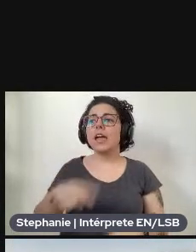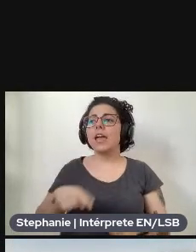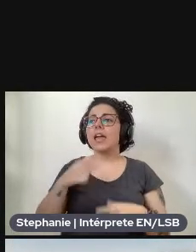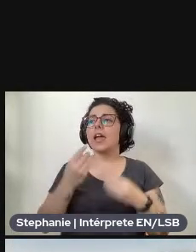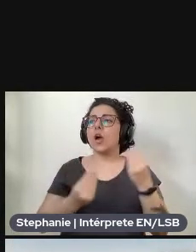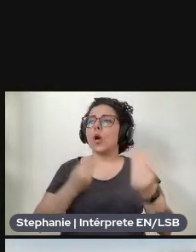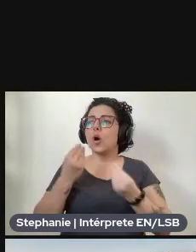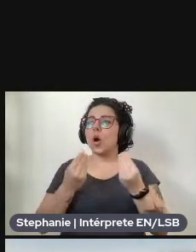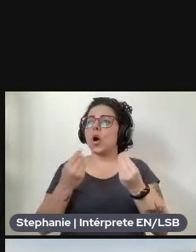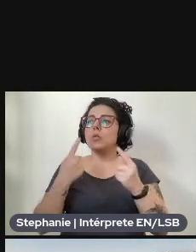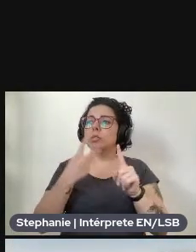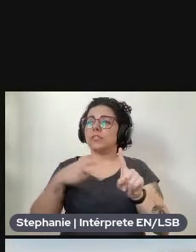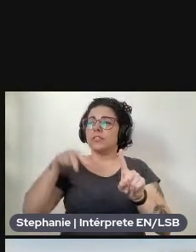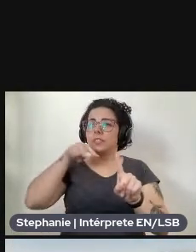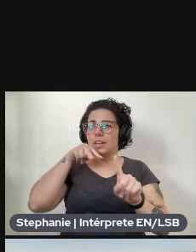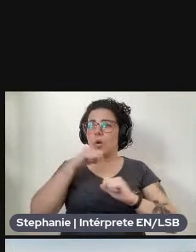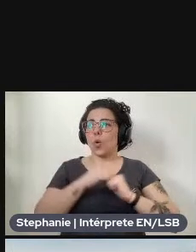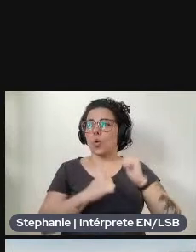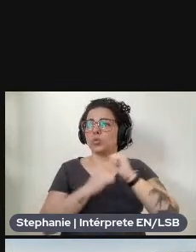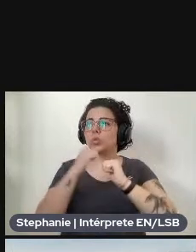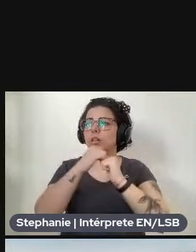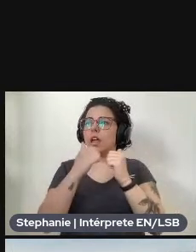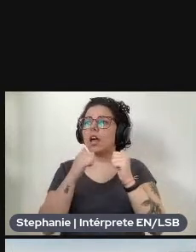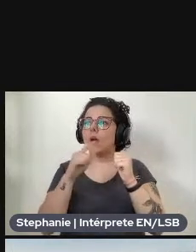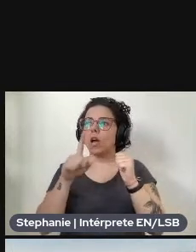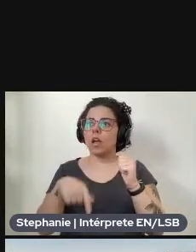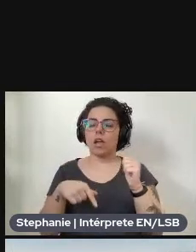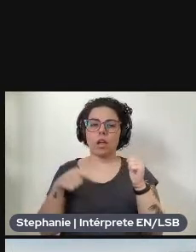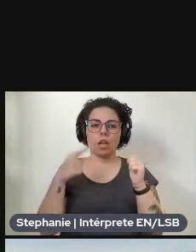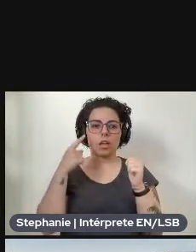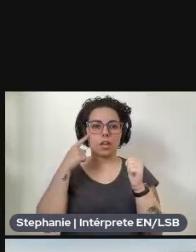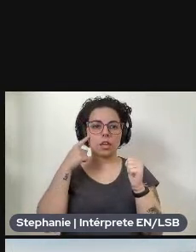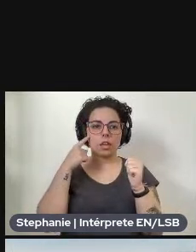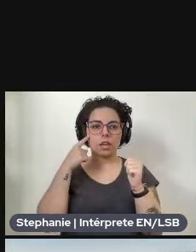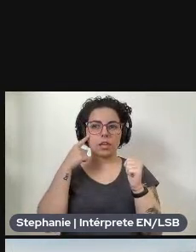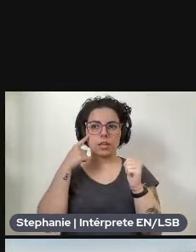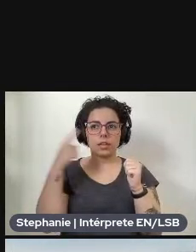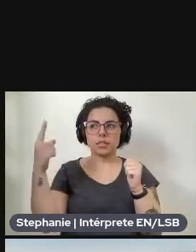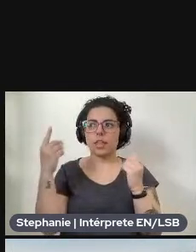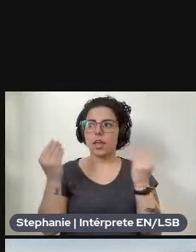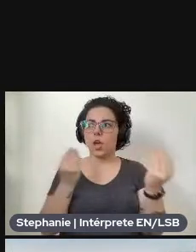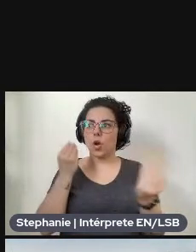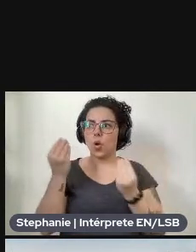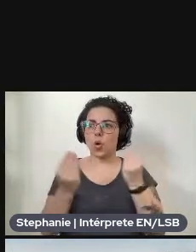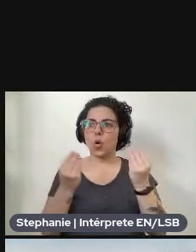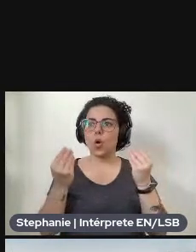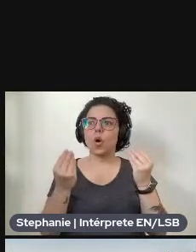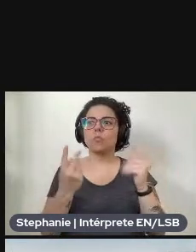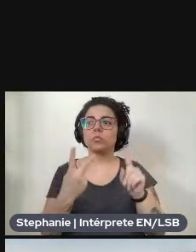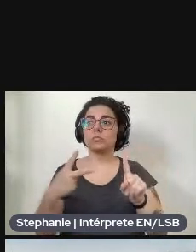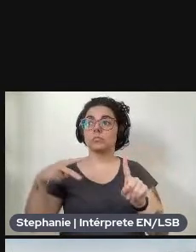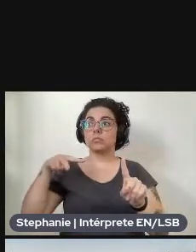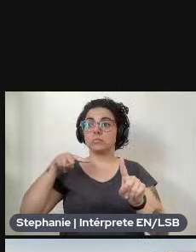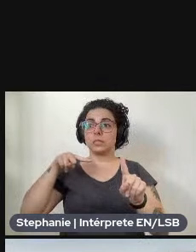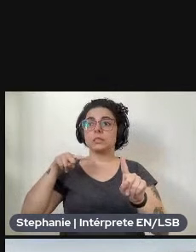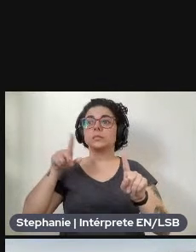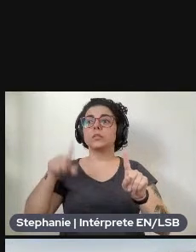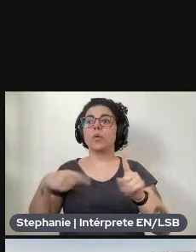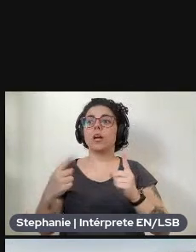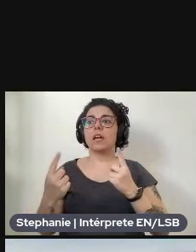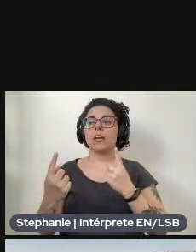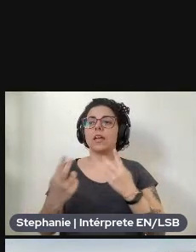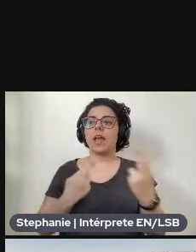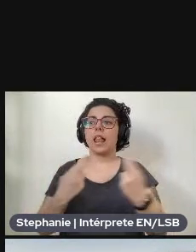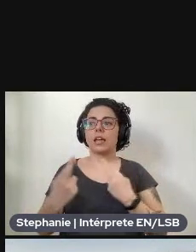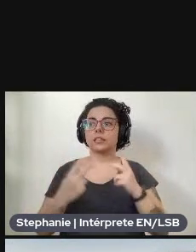that, perception of relationships between patterns within a paradigm, they are said to be